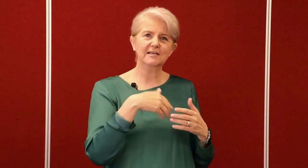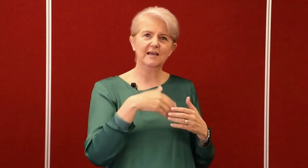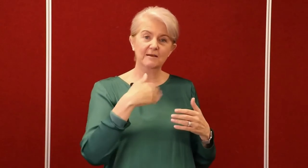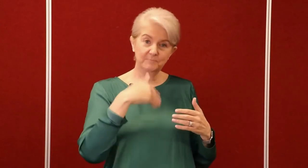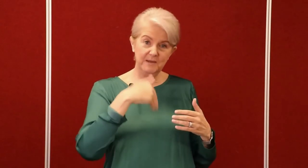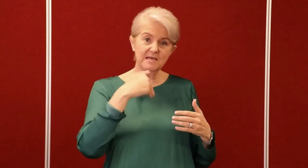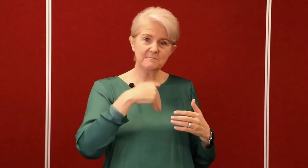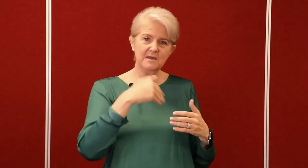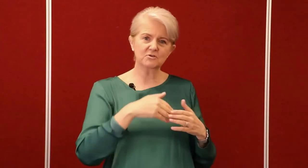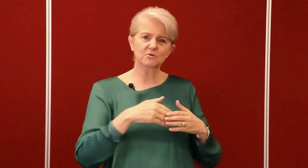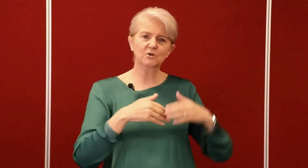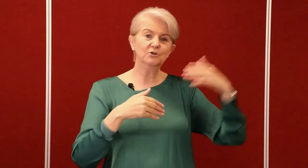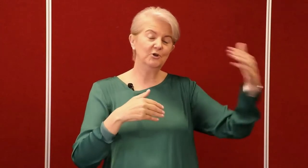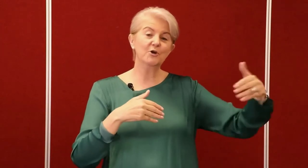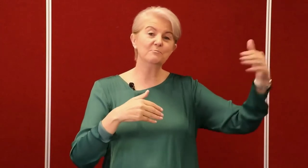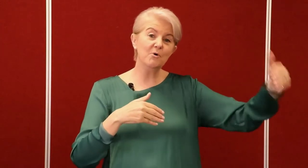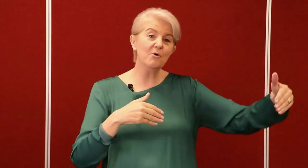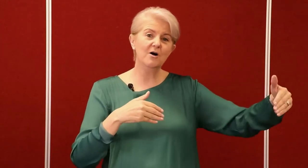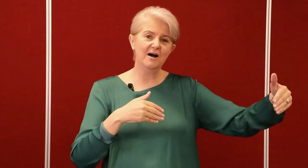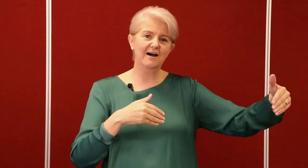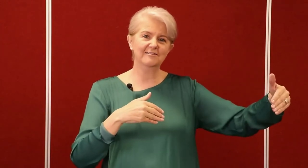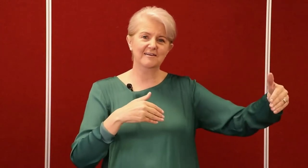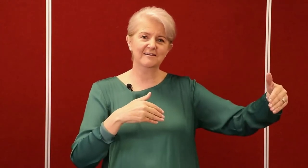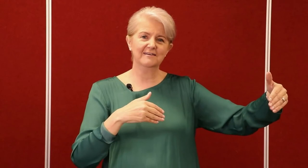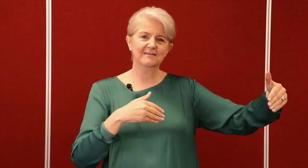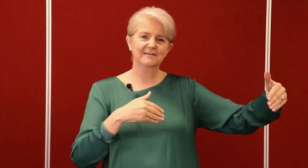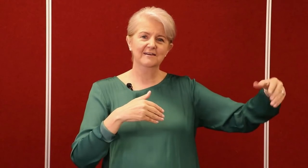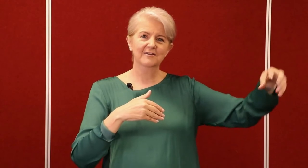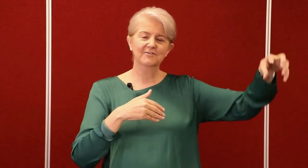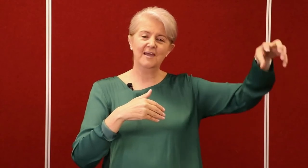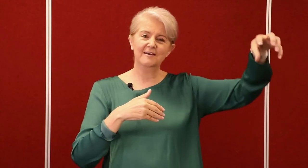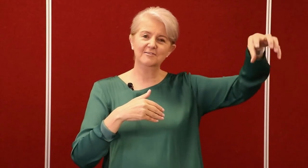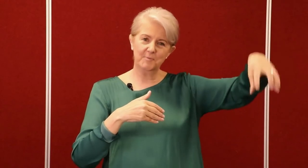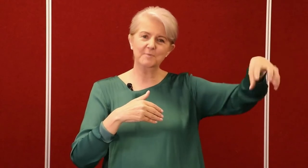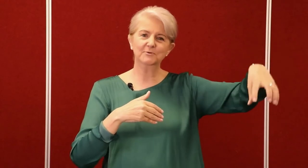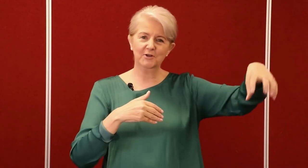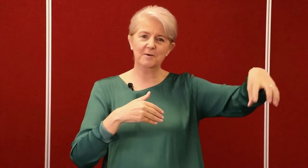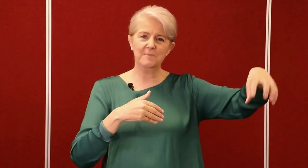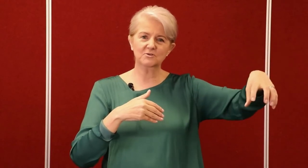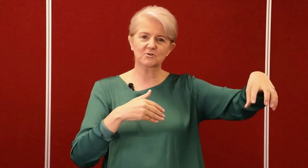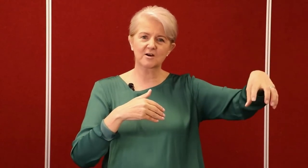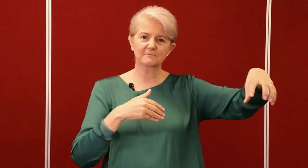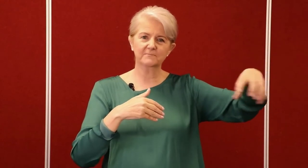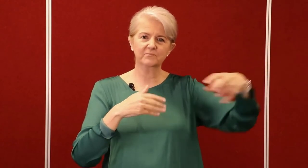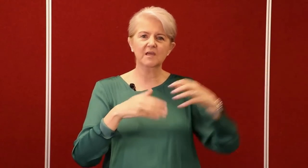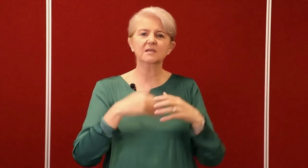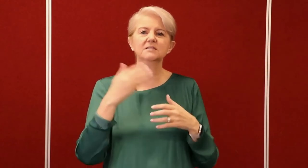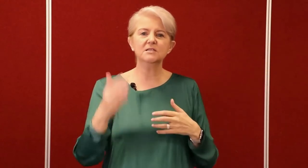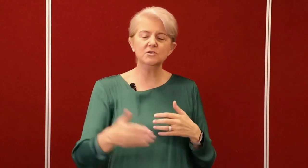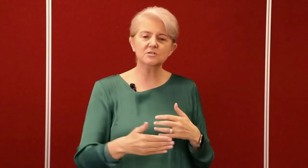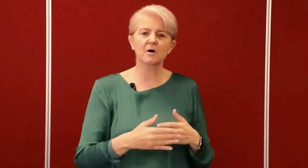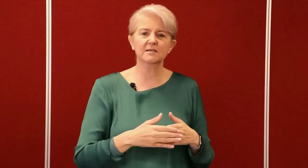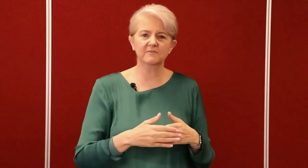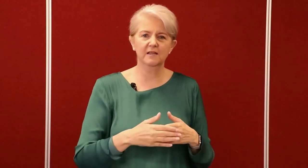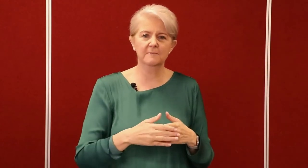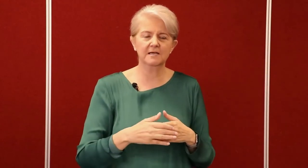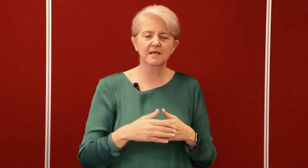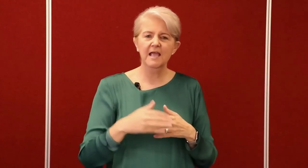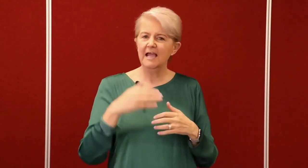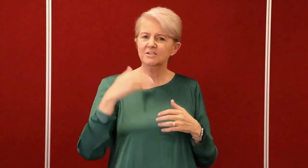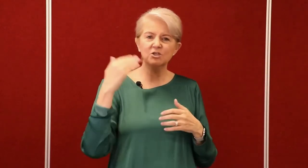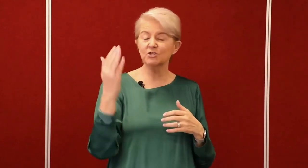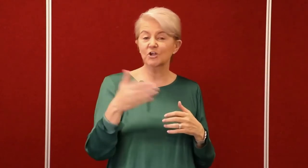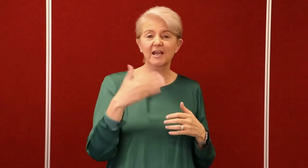actually, being a mentor, learn more, I think, than the people that I'm mentoring. It continues my